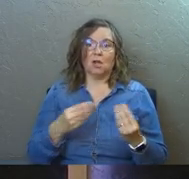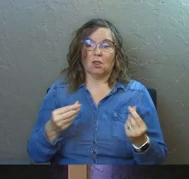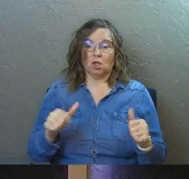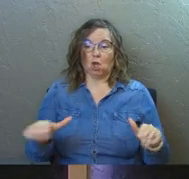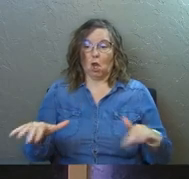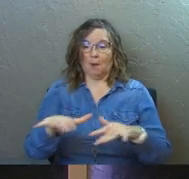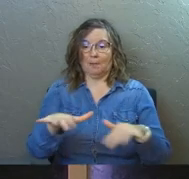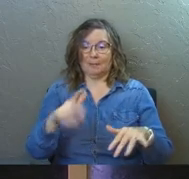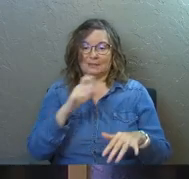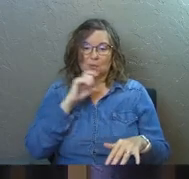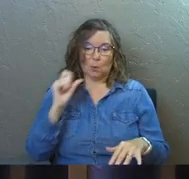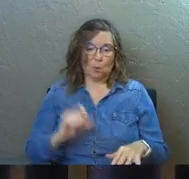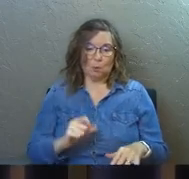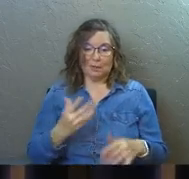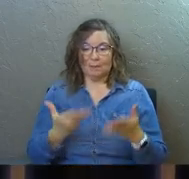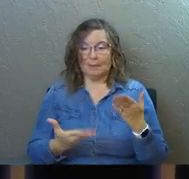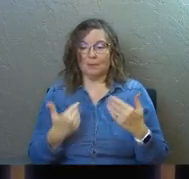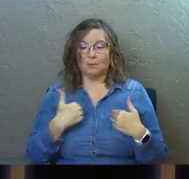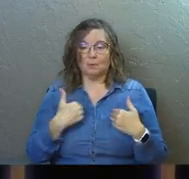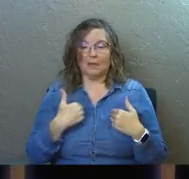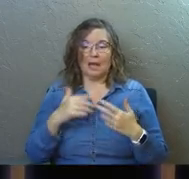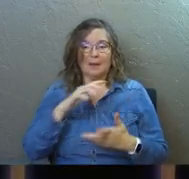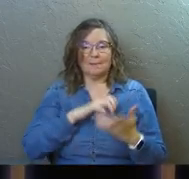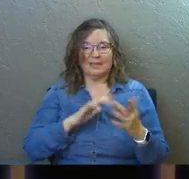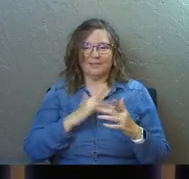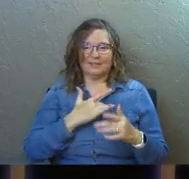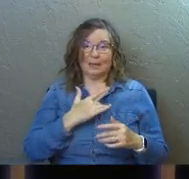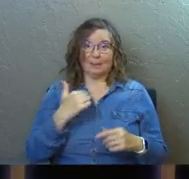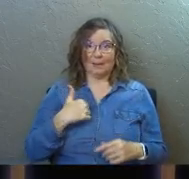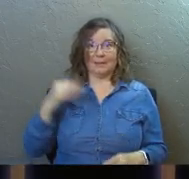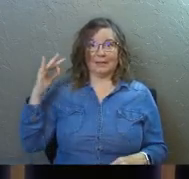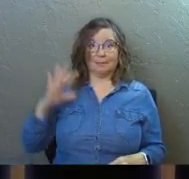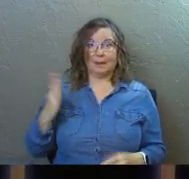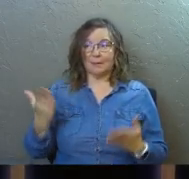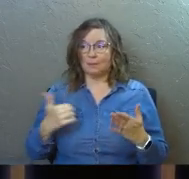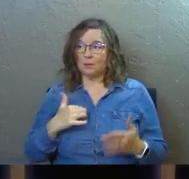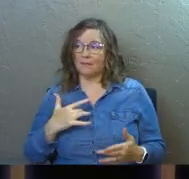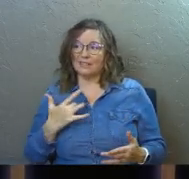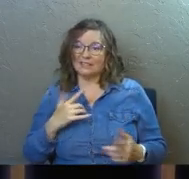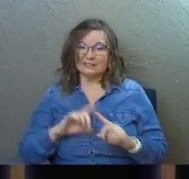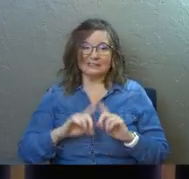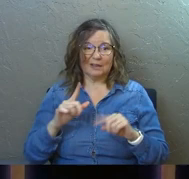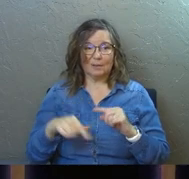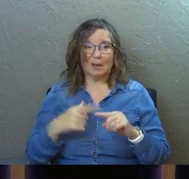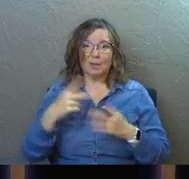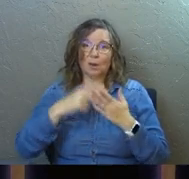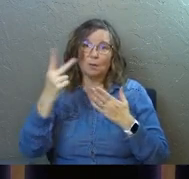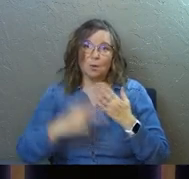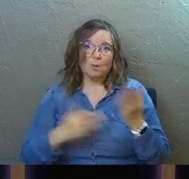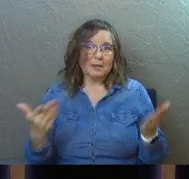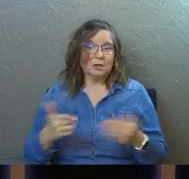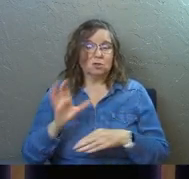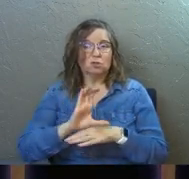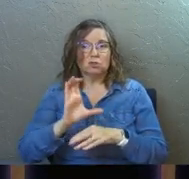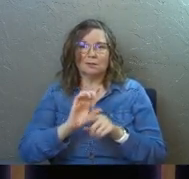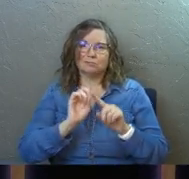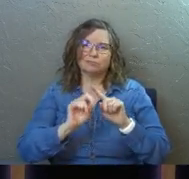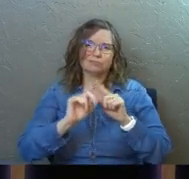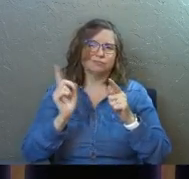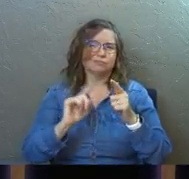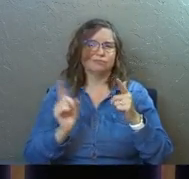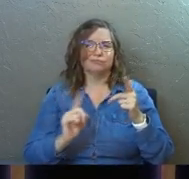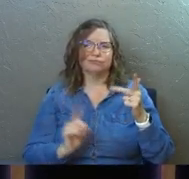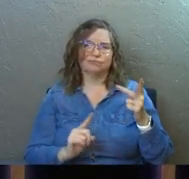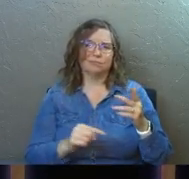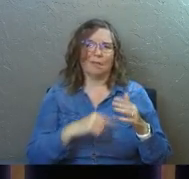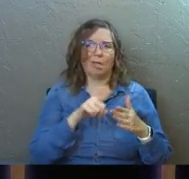carpet, you know, because it's kind of old. And maybe you've got mixed feelings about me as the pastor. Maybe you've got mixed feelings about the programs that are here at the church. There's a whole lot